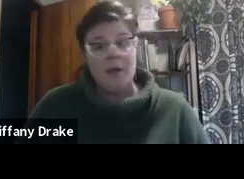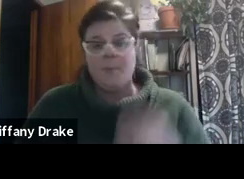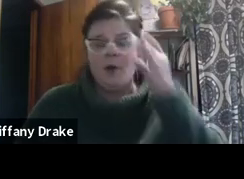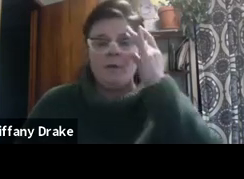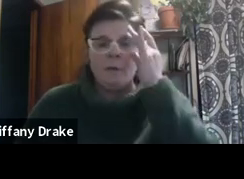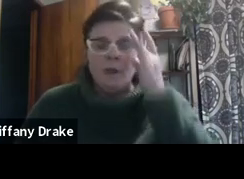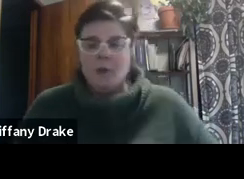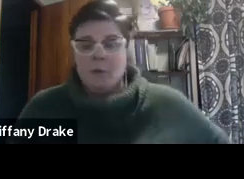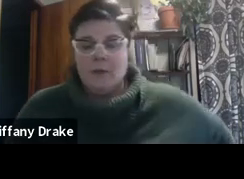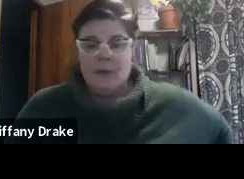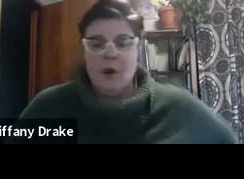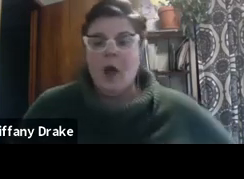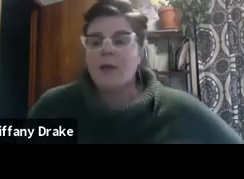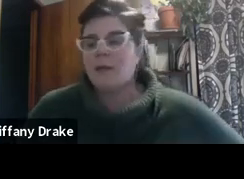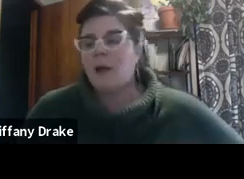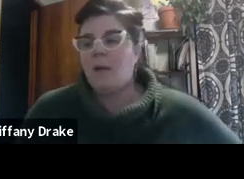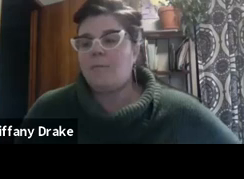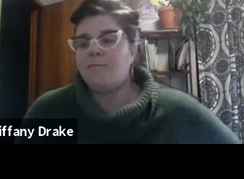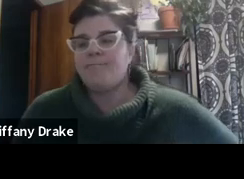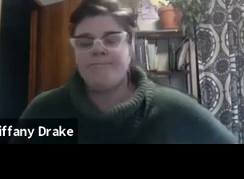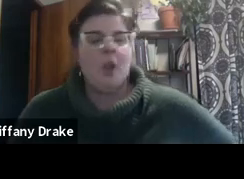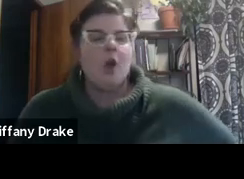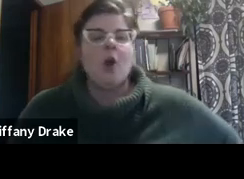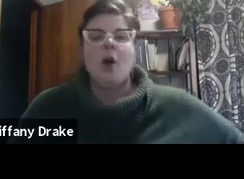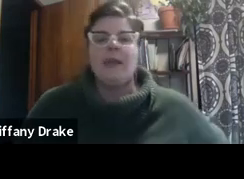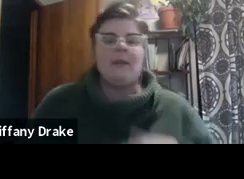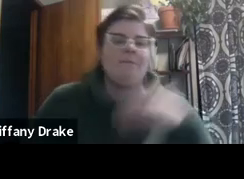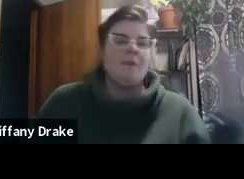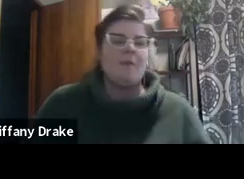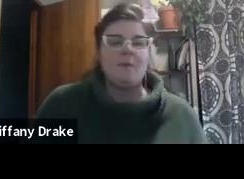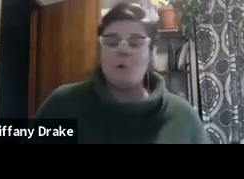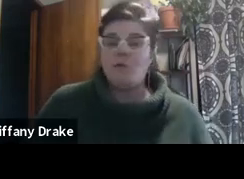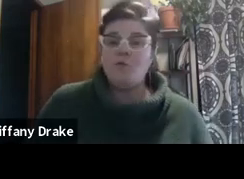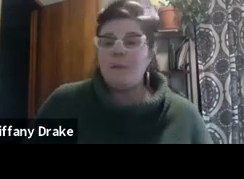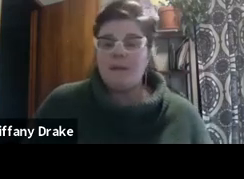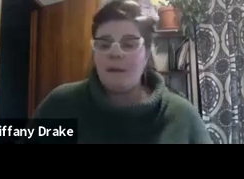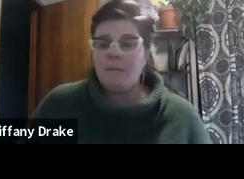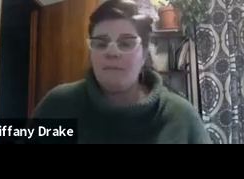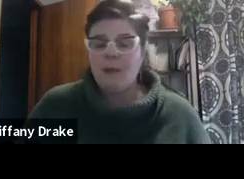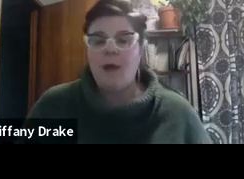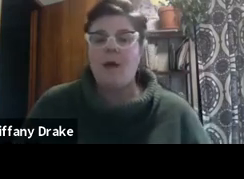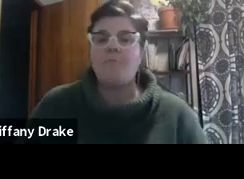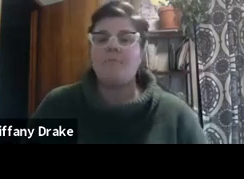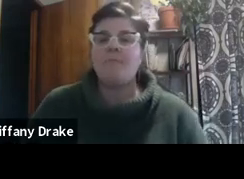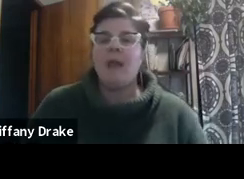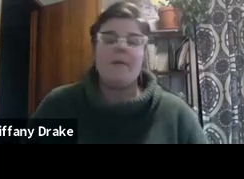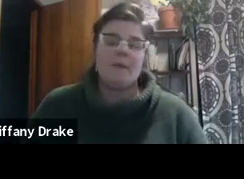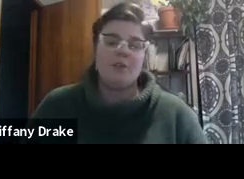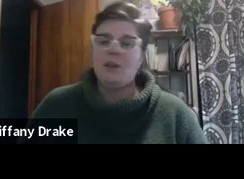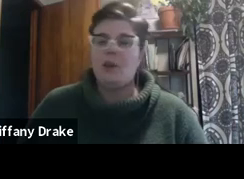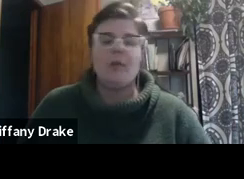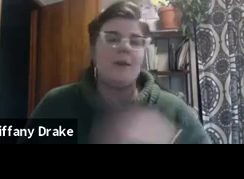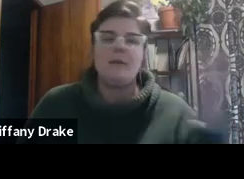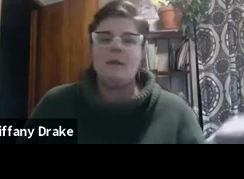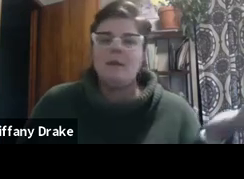their body parts, so that they're not calling it some sort of euphemism, such